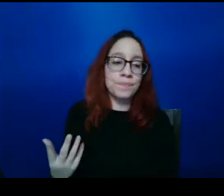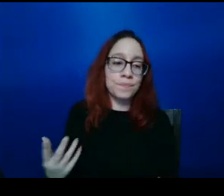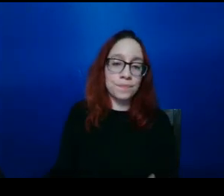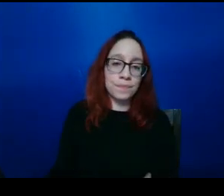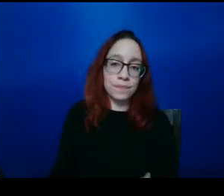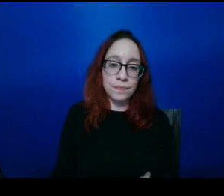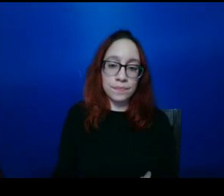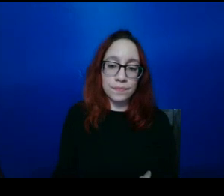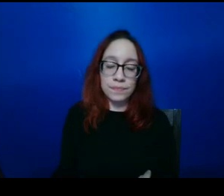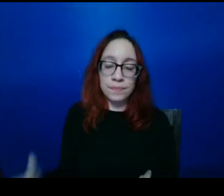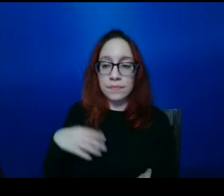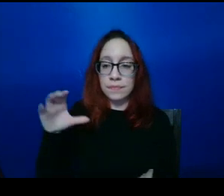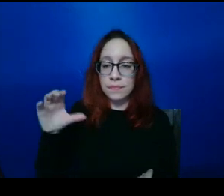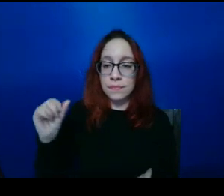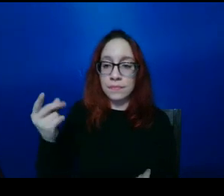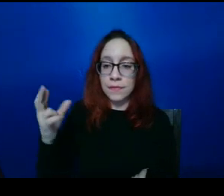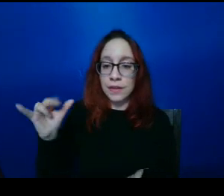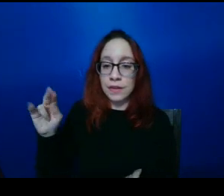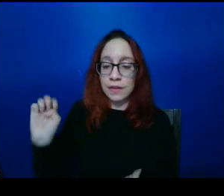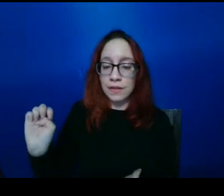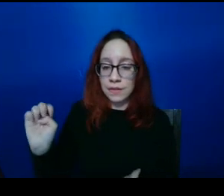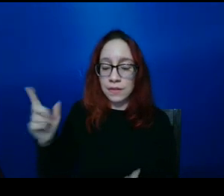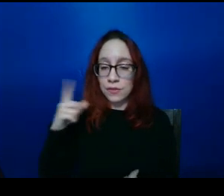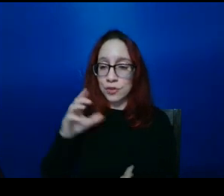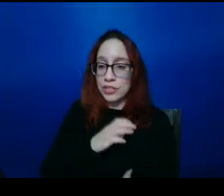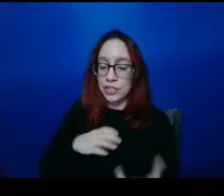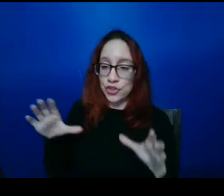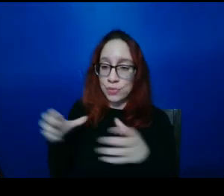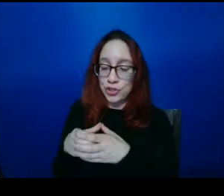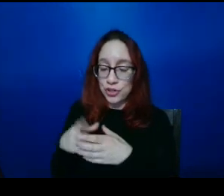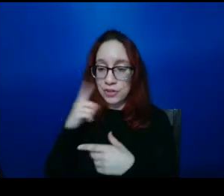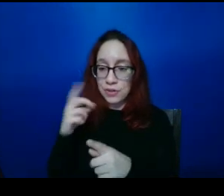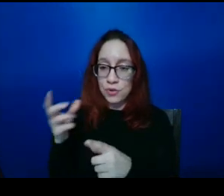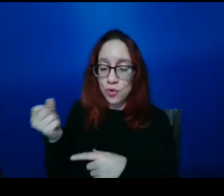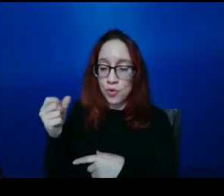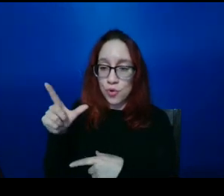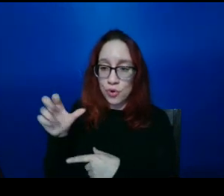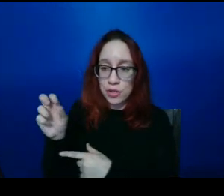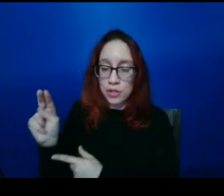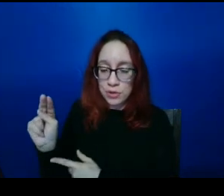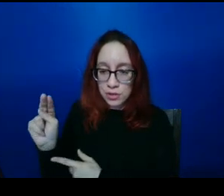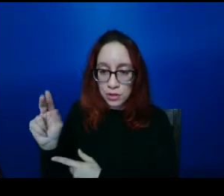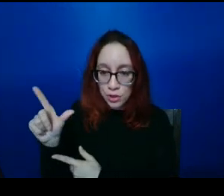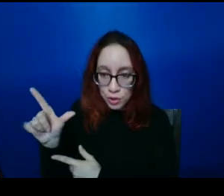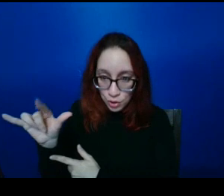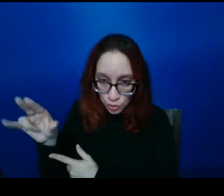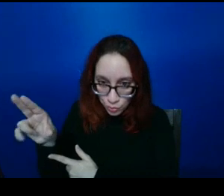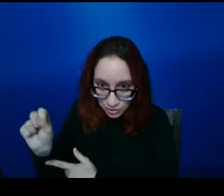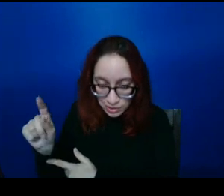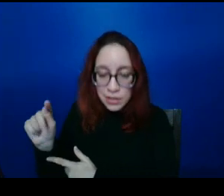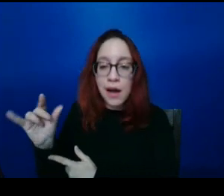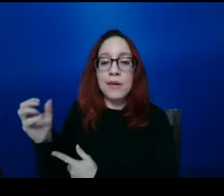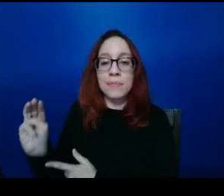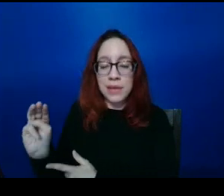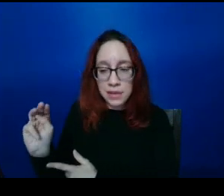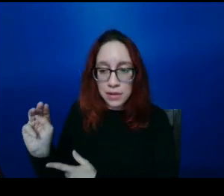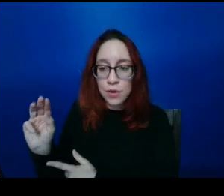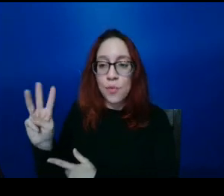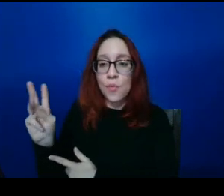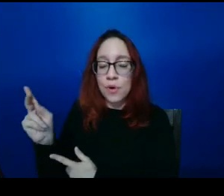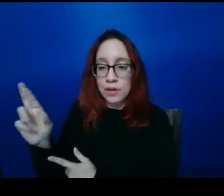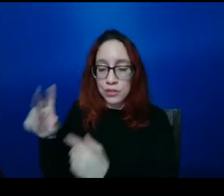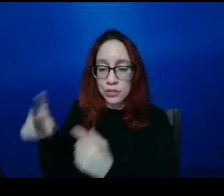Here is Catherine Rosmel. You may recall the City Commission authorized the retention of Lewis Longman and Walker to represent the city and